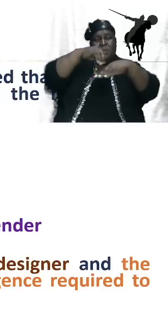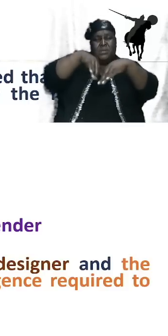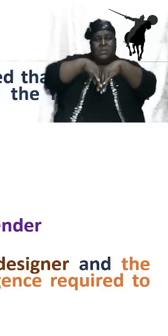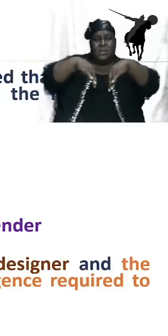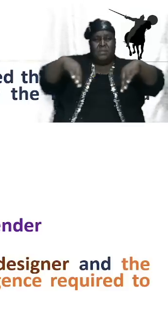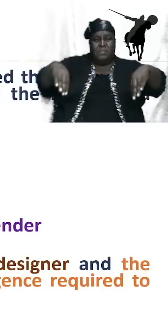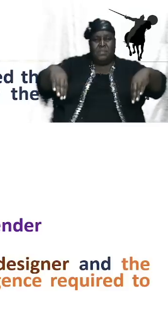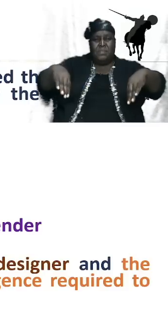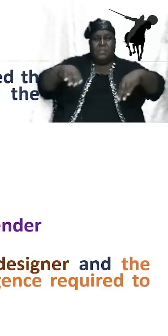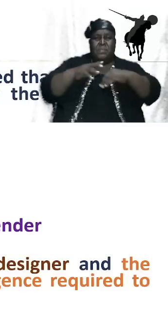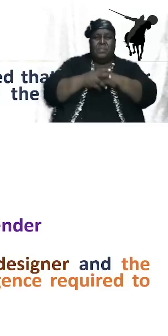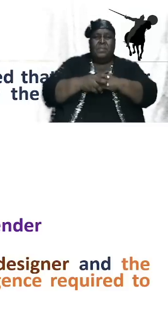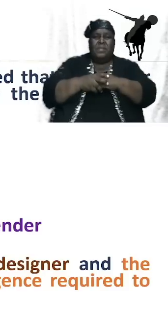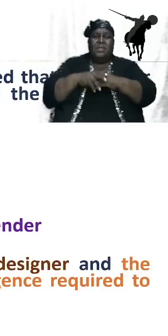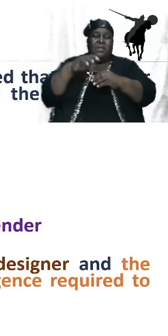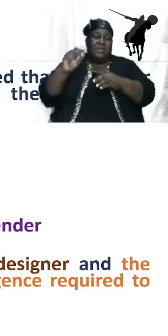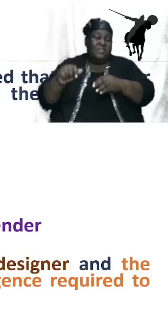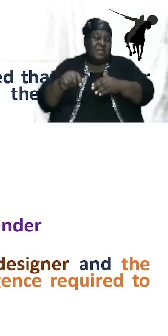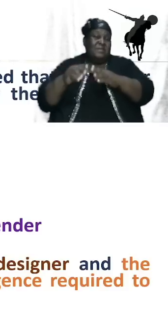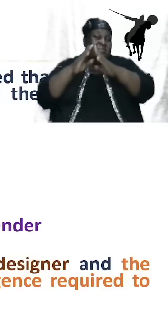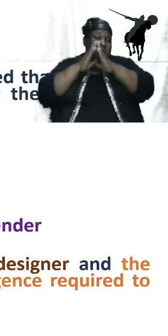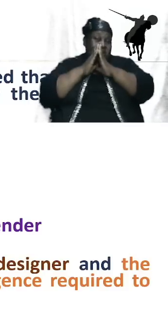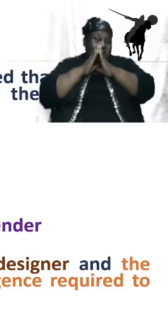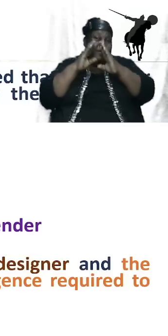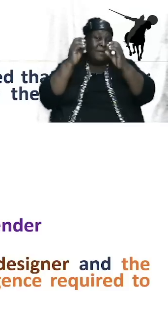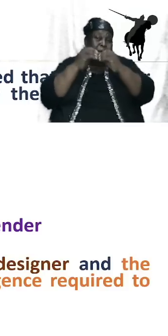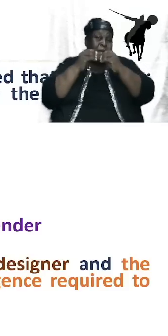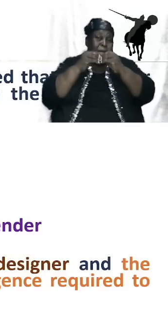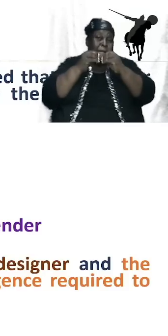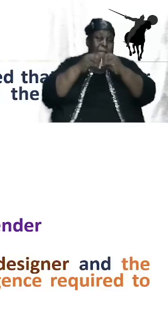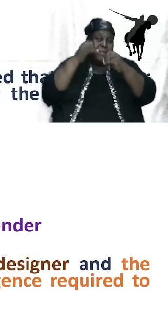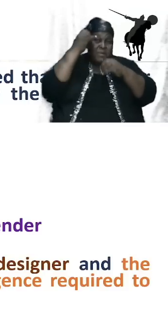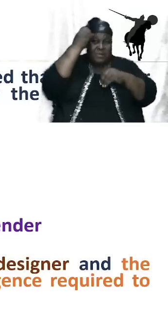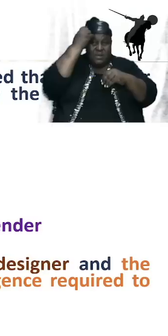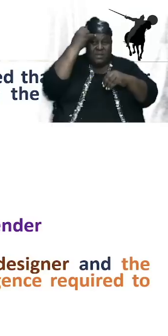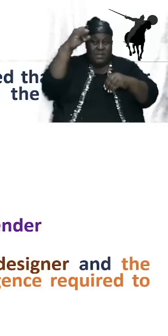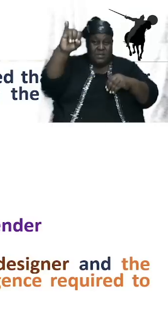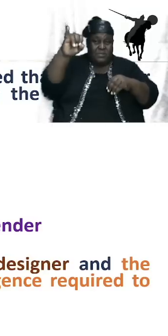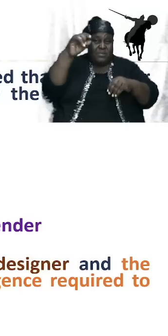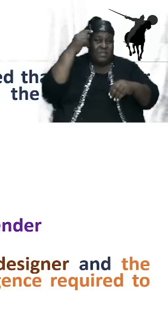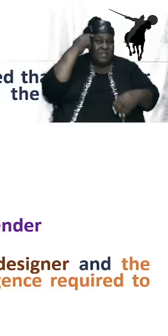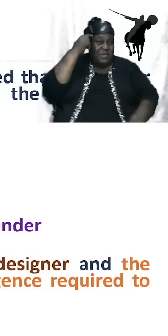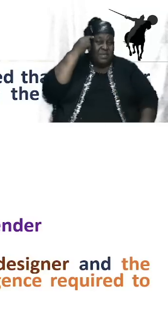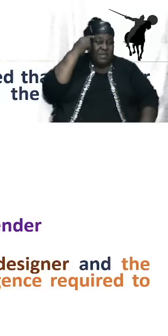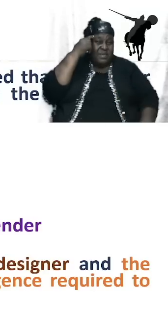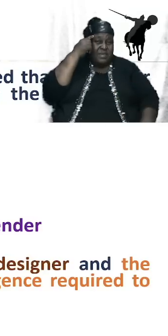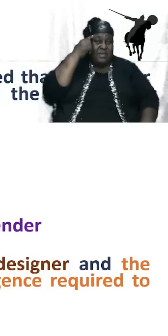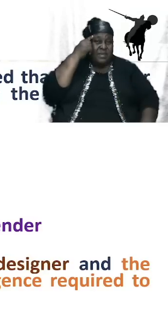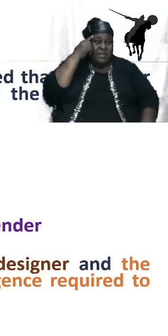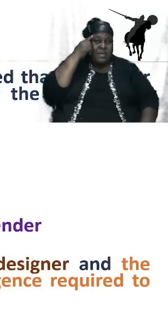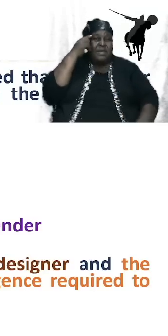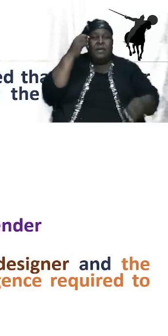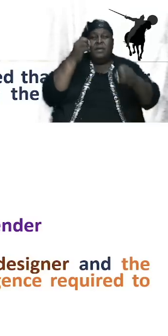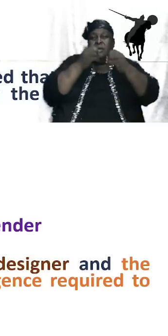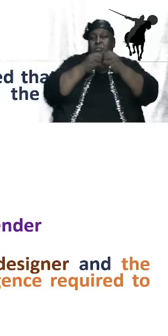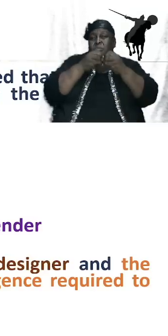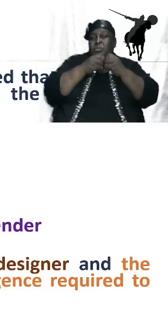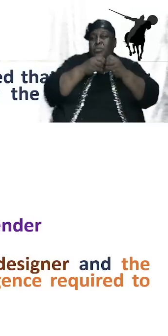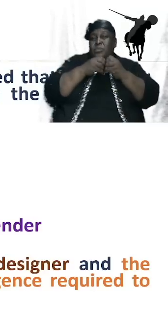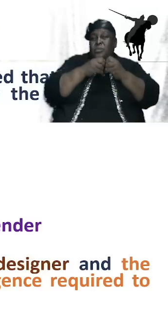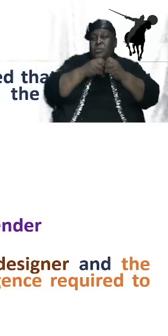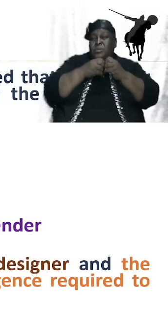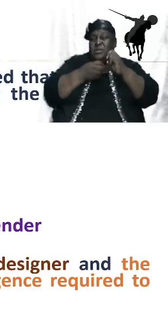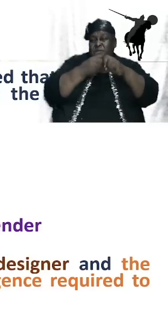Because that require more intellectual thinking. The more complex the design,